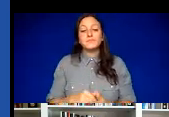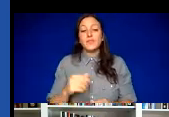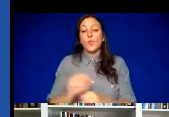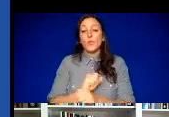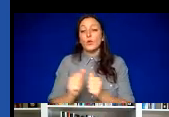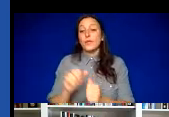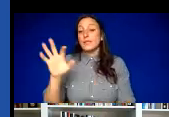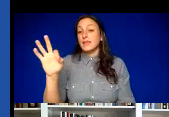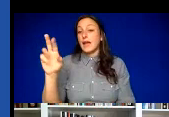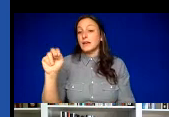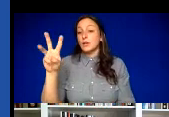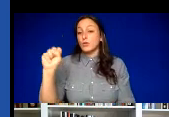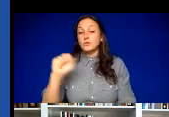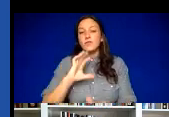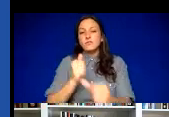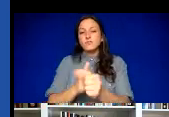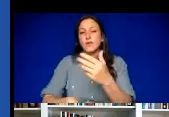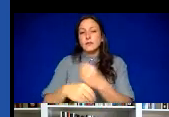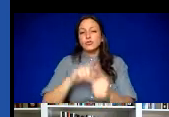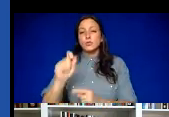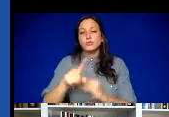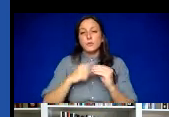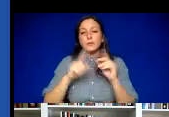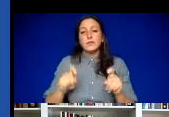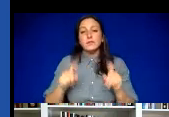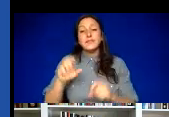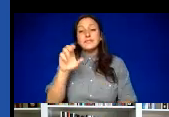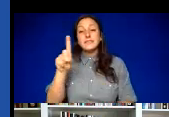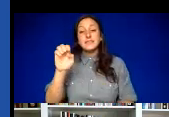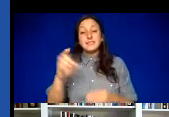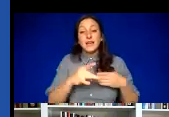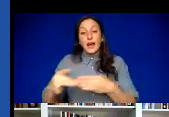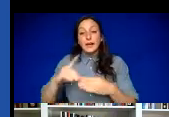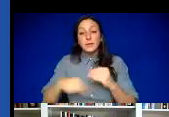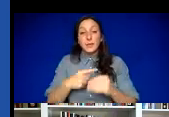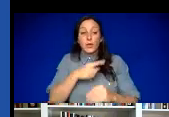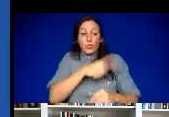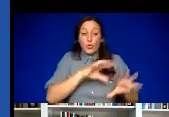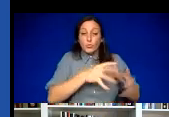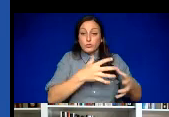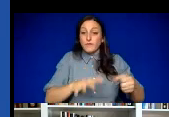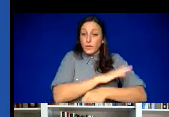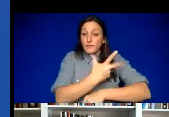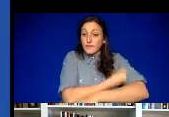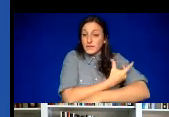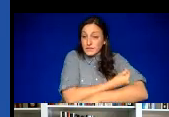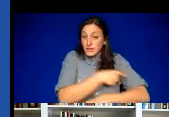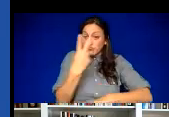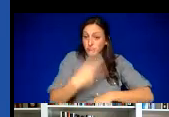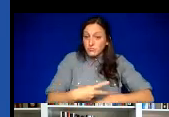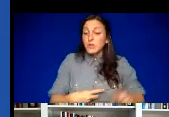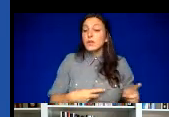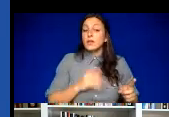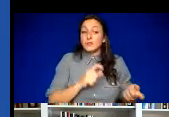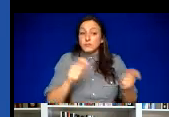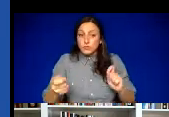testing questions. Because the CDC guidance around those who are fully vaccinated and when you need to get tested has changed, will the